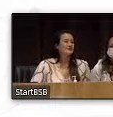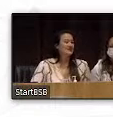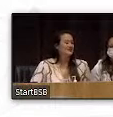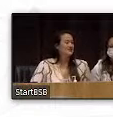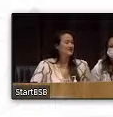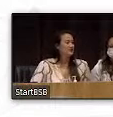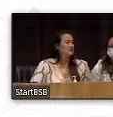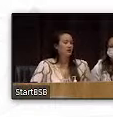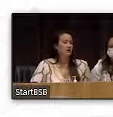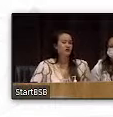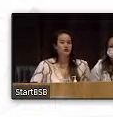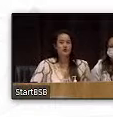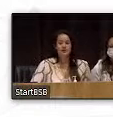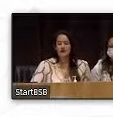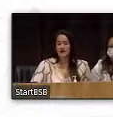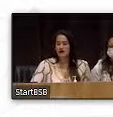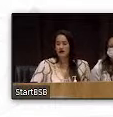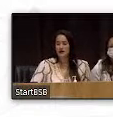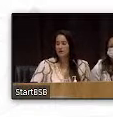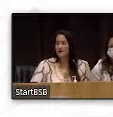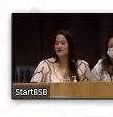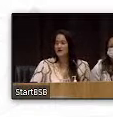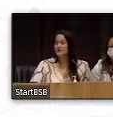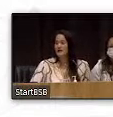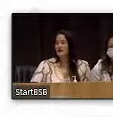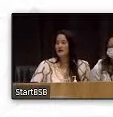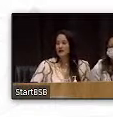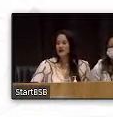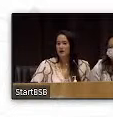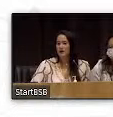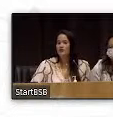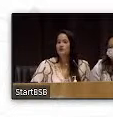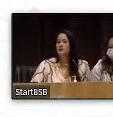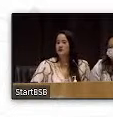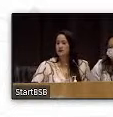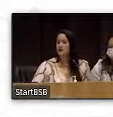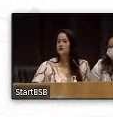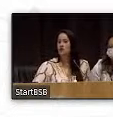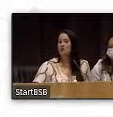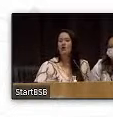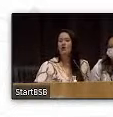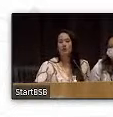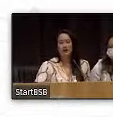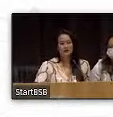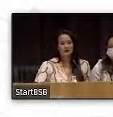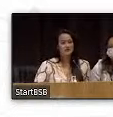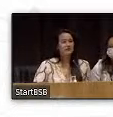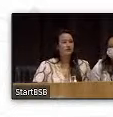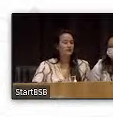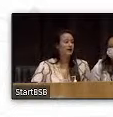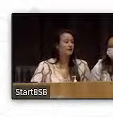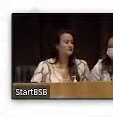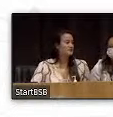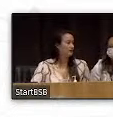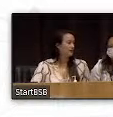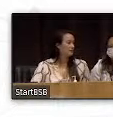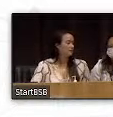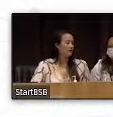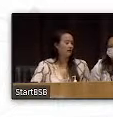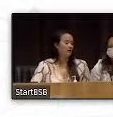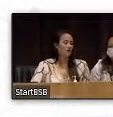among patients with comorbidities, and now we can realize that patients